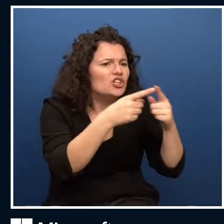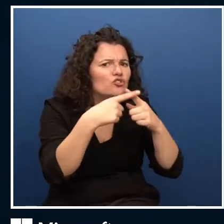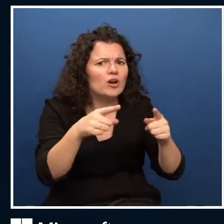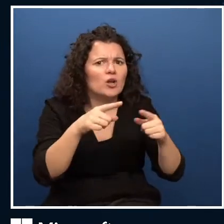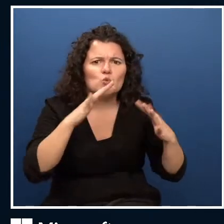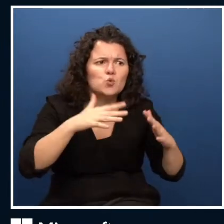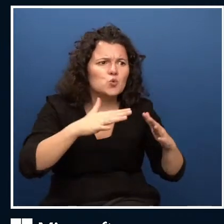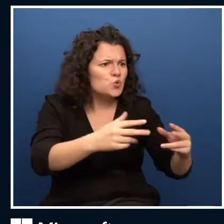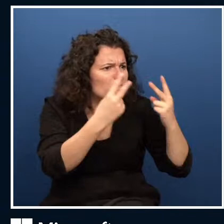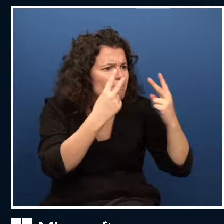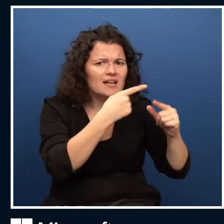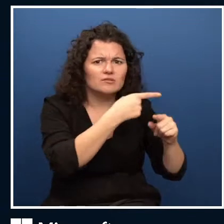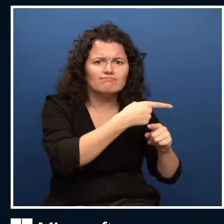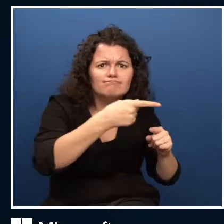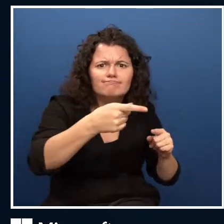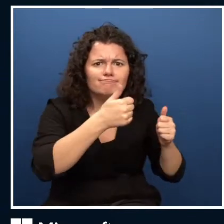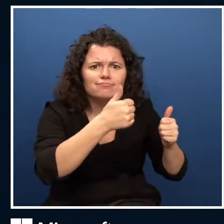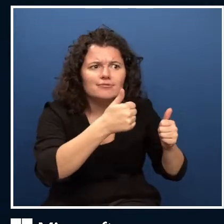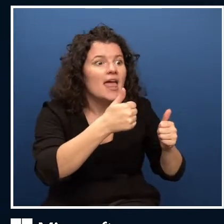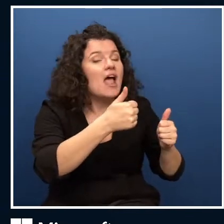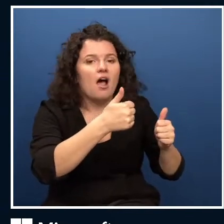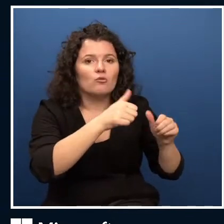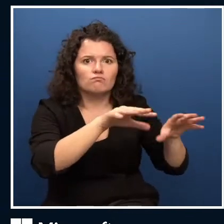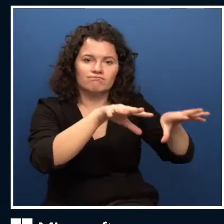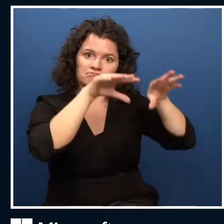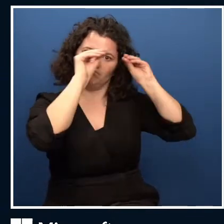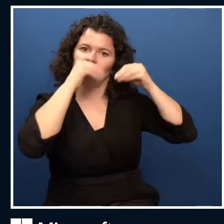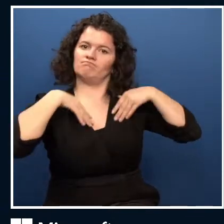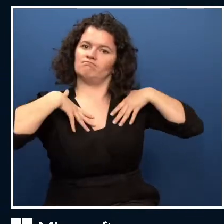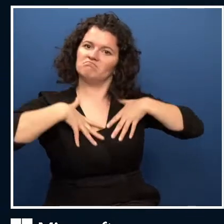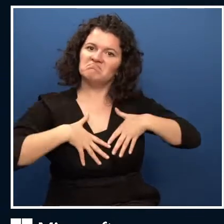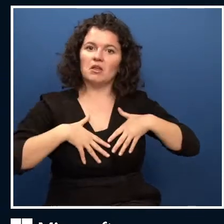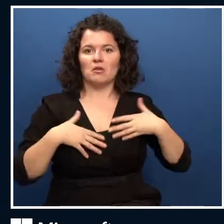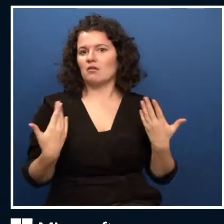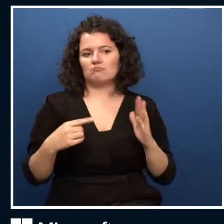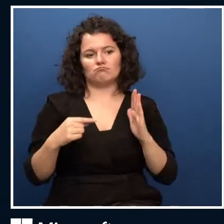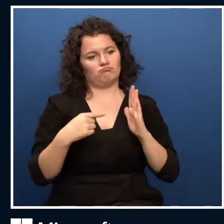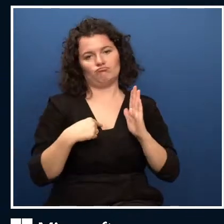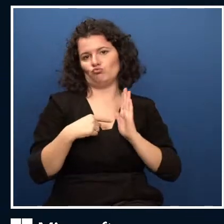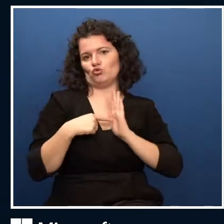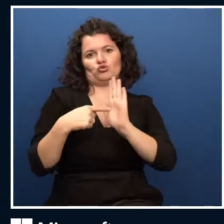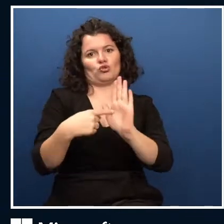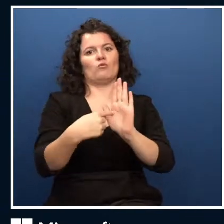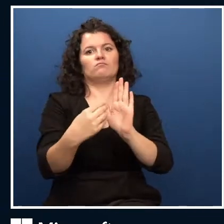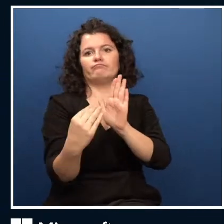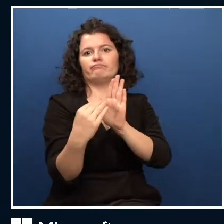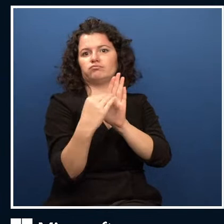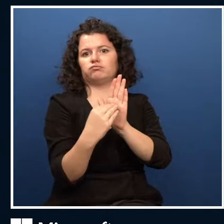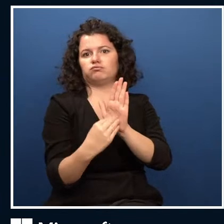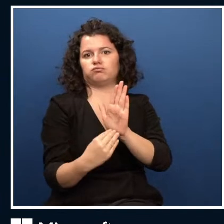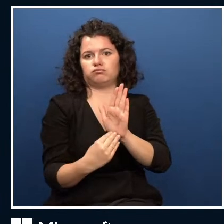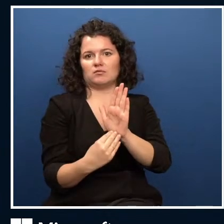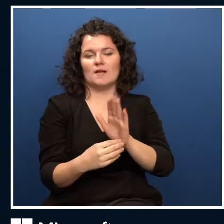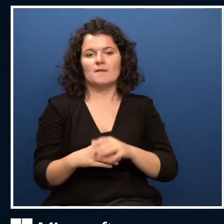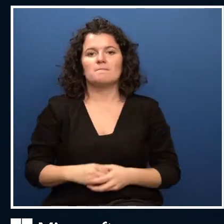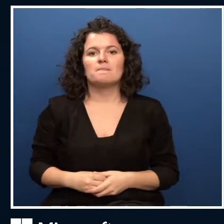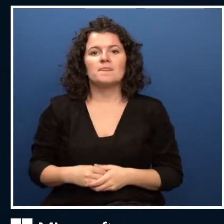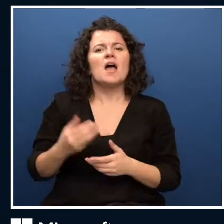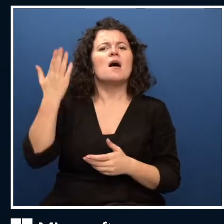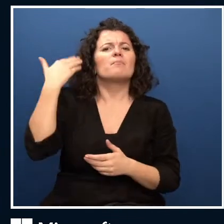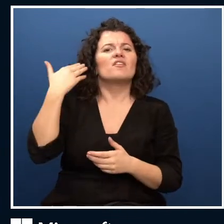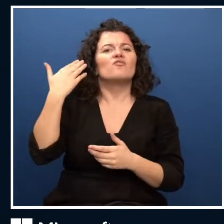in the last maybe 10 years is that, and I think another person mentioned this, is that it used to be locked away at the university. It's not locked away